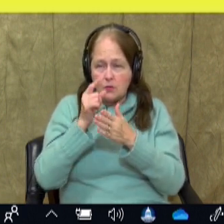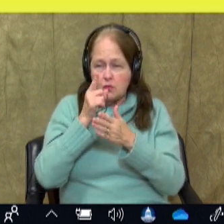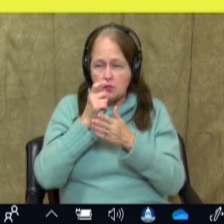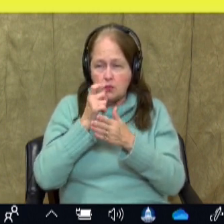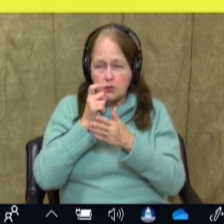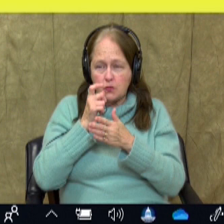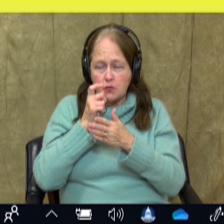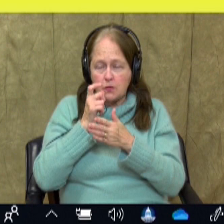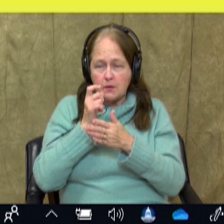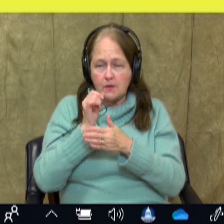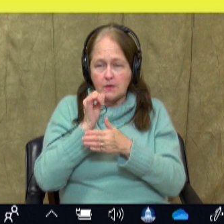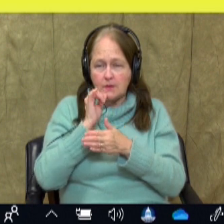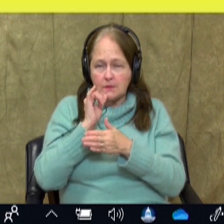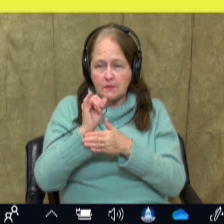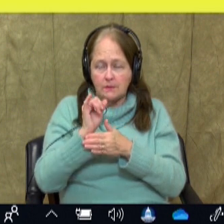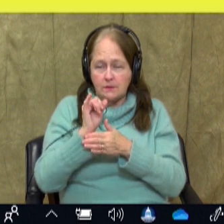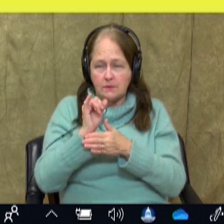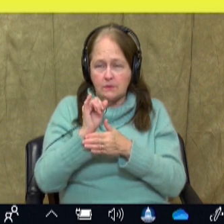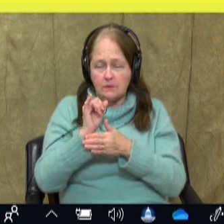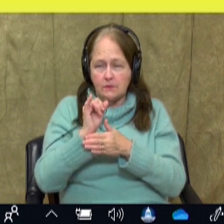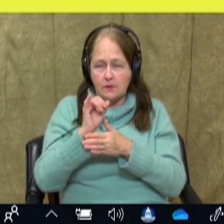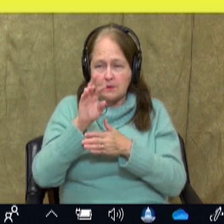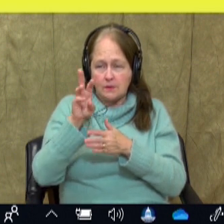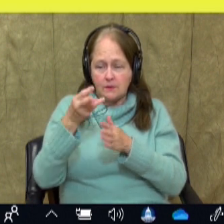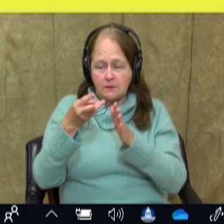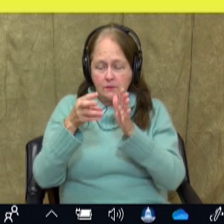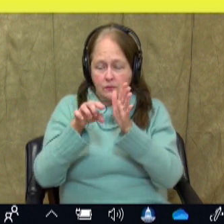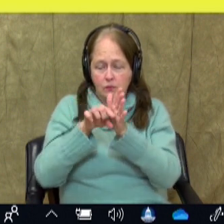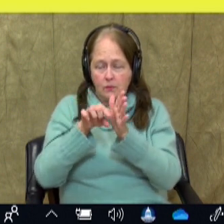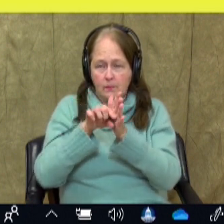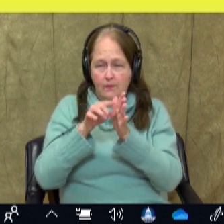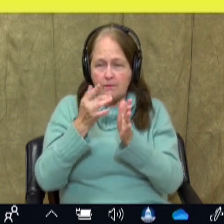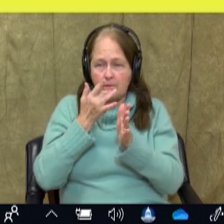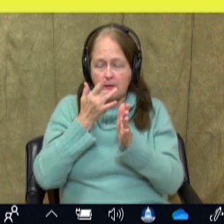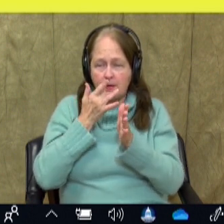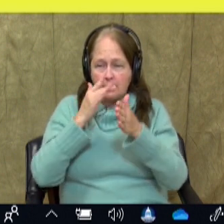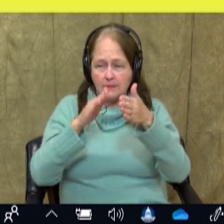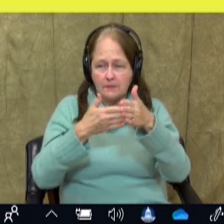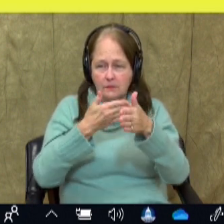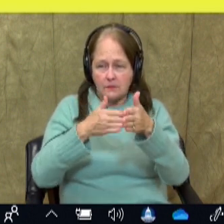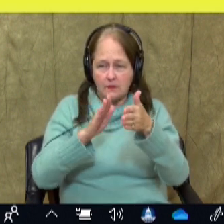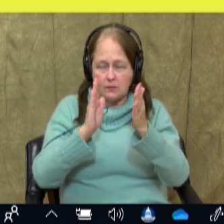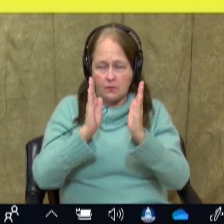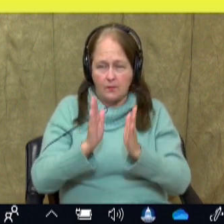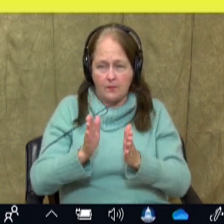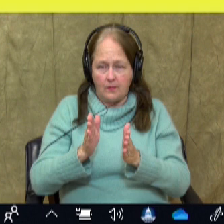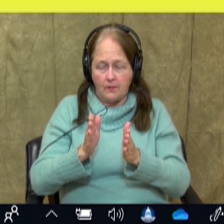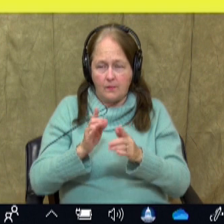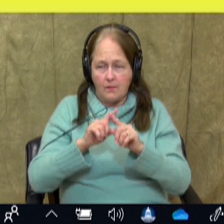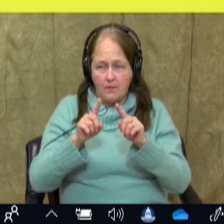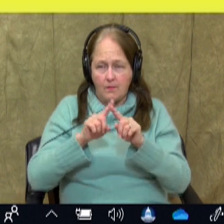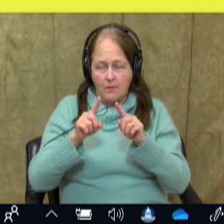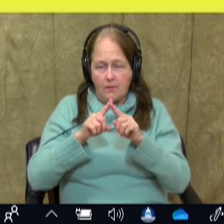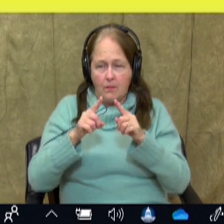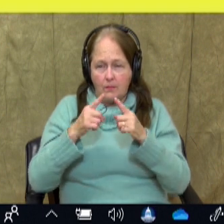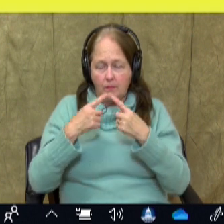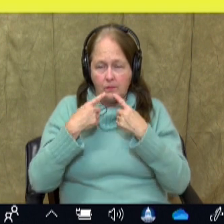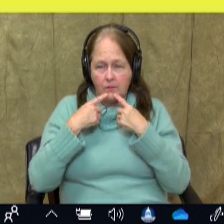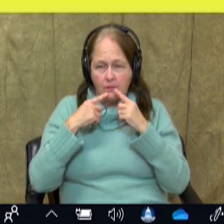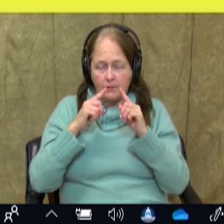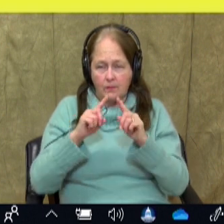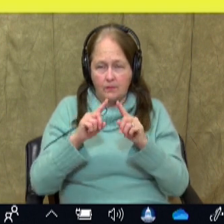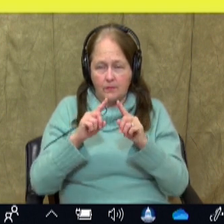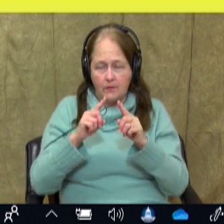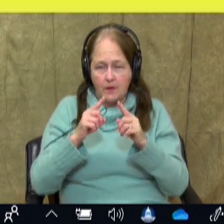Who is the sixth grader's favorite singer? I'm going to get a variety of answers then. On this